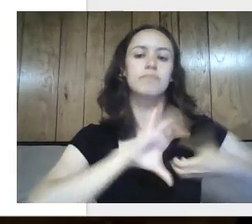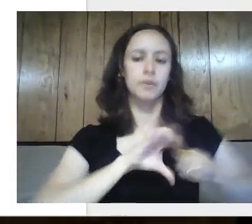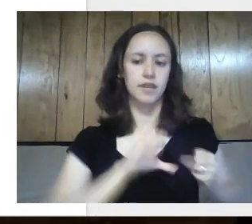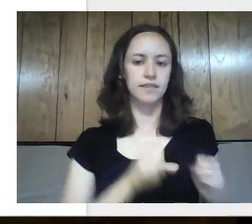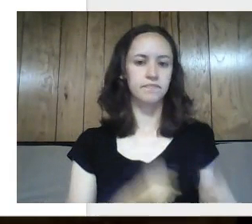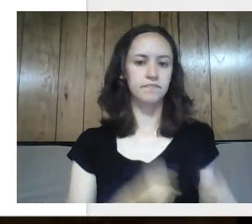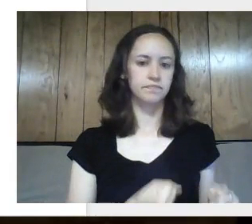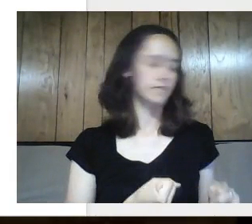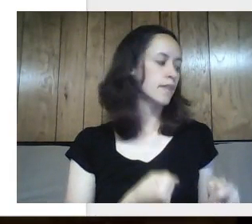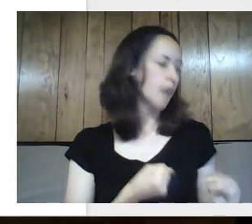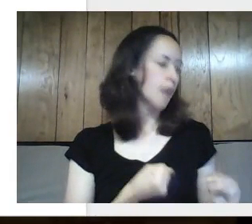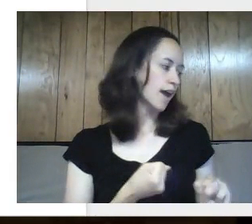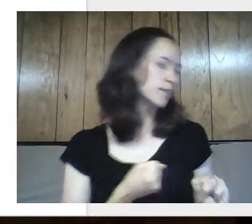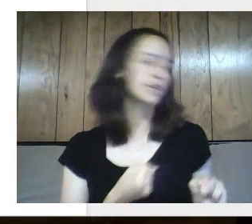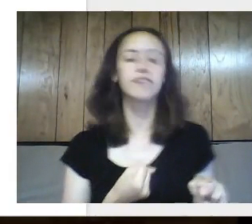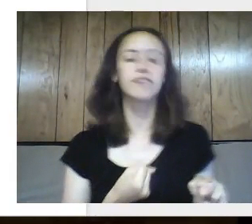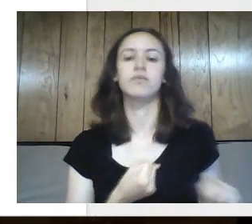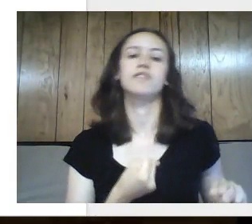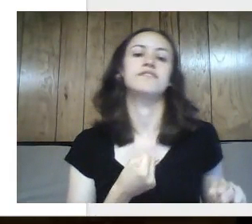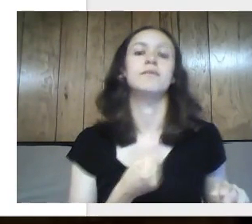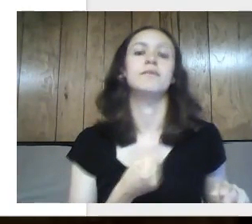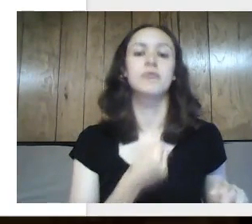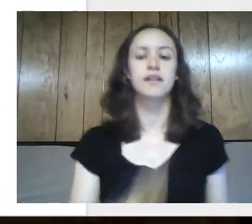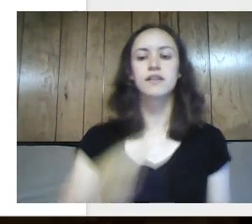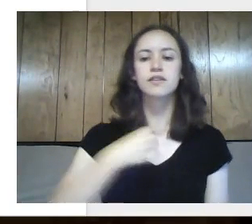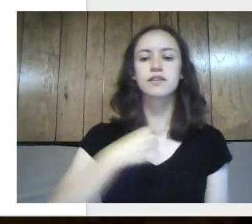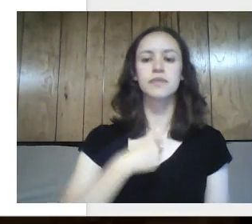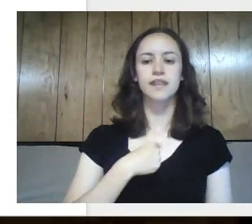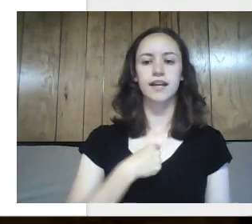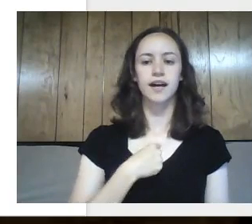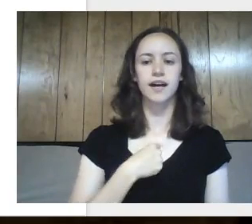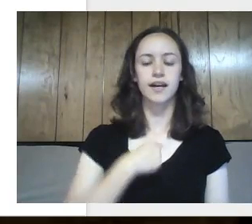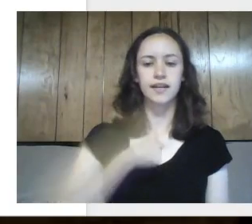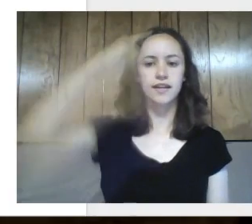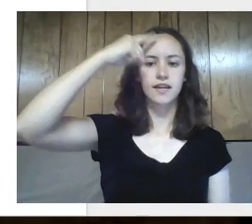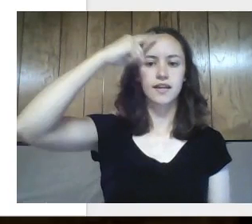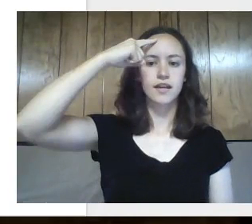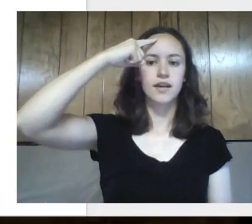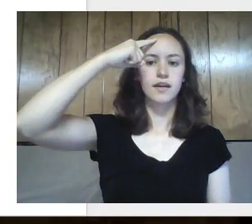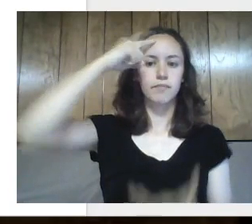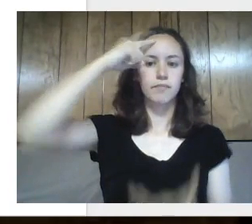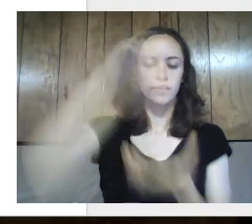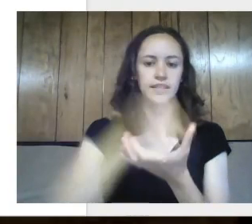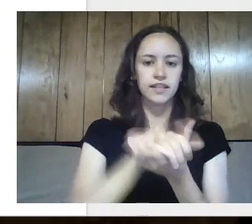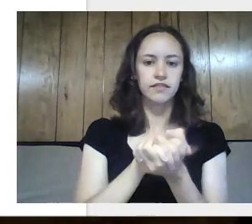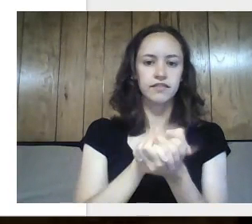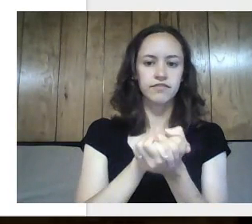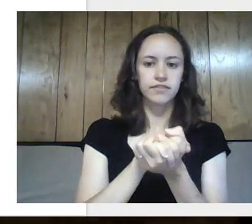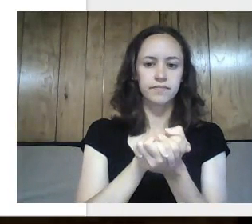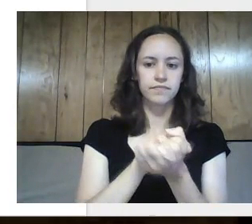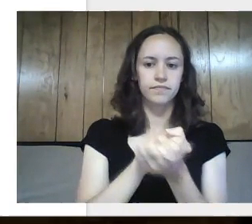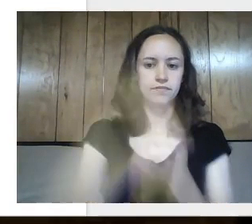and broken, but I believe what you've spoken. So we sign I